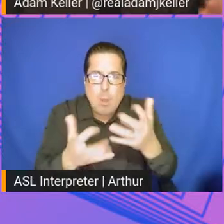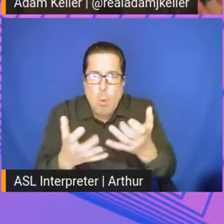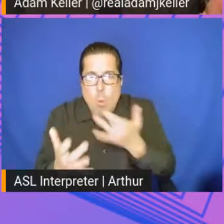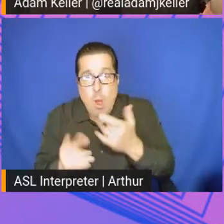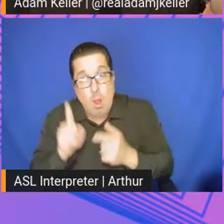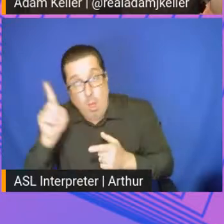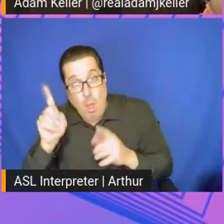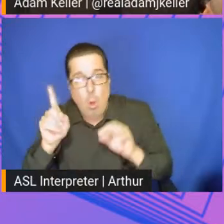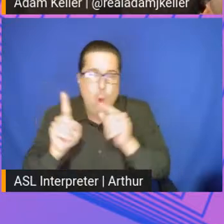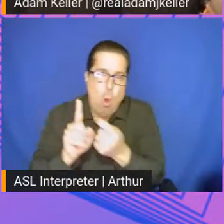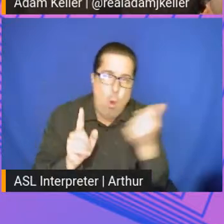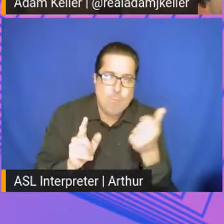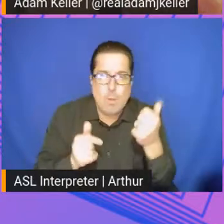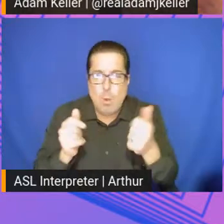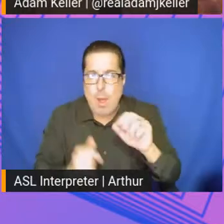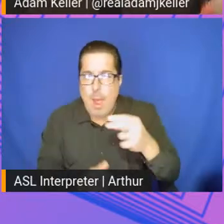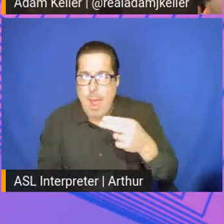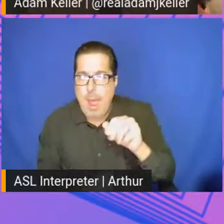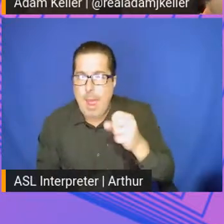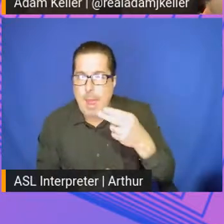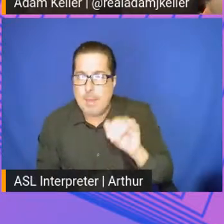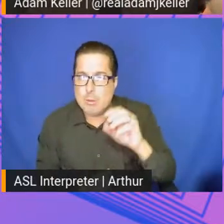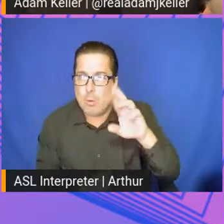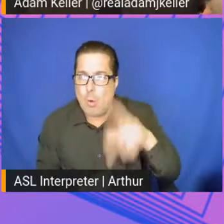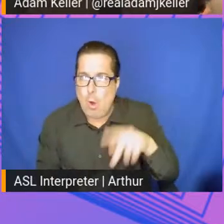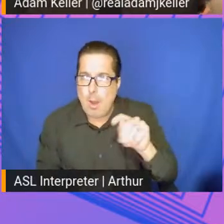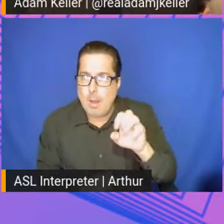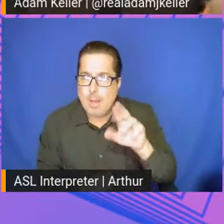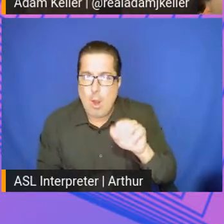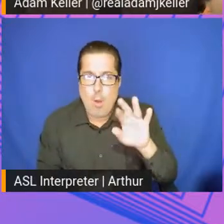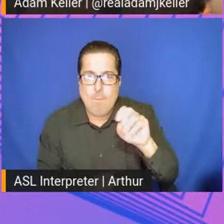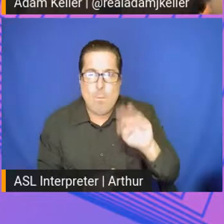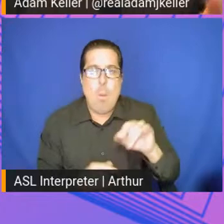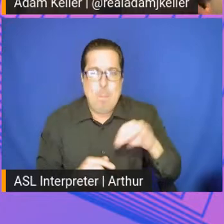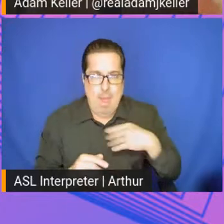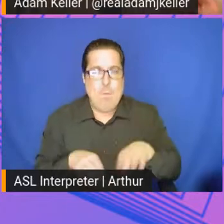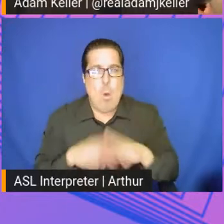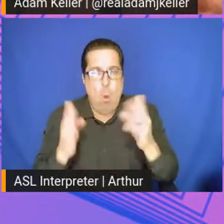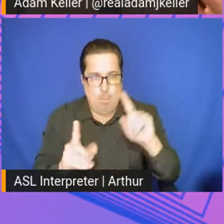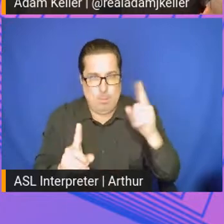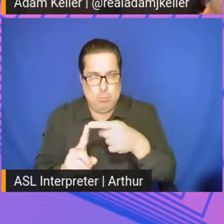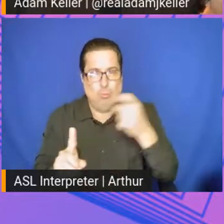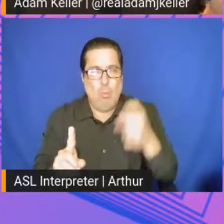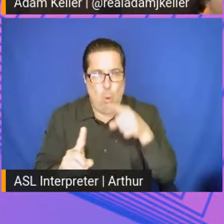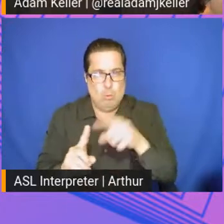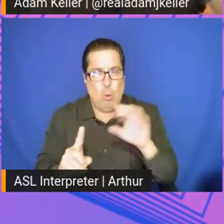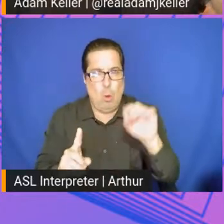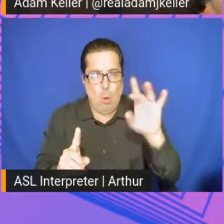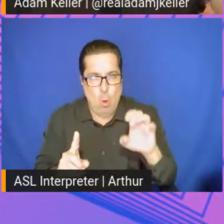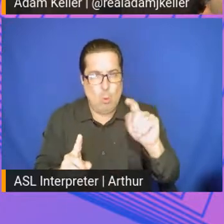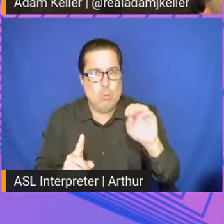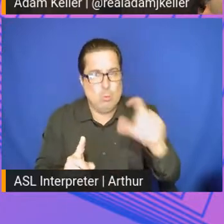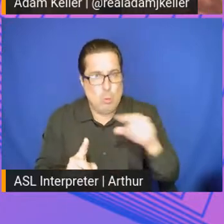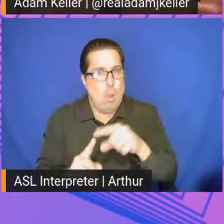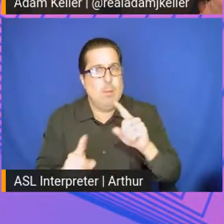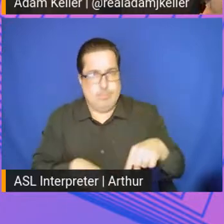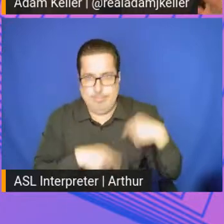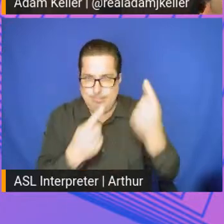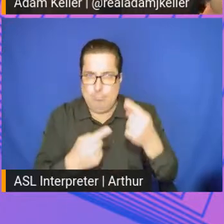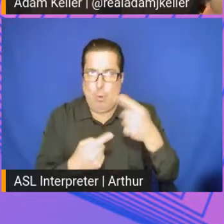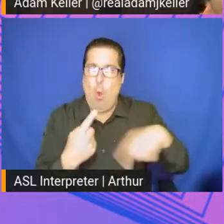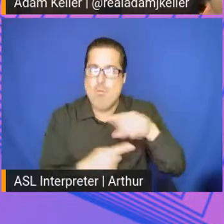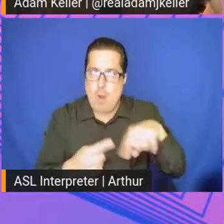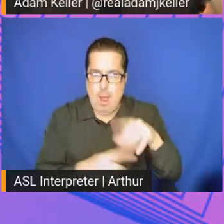with HashiCorp Terraform. Terraform is an open source infrastructure as code tool, also has been around for quite some time,